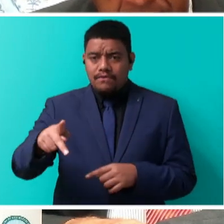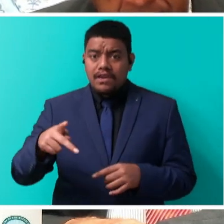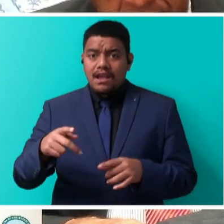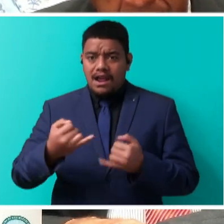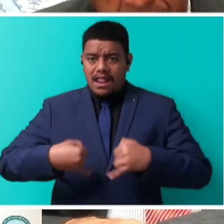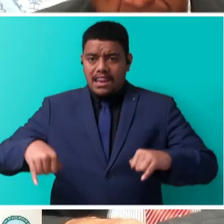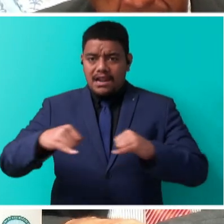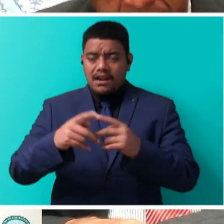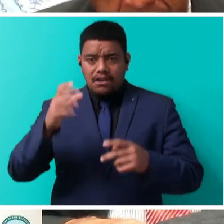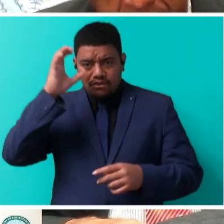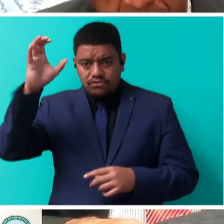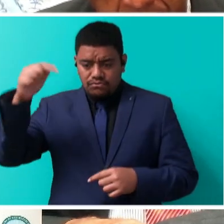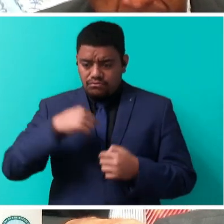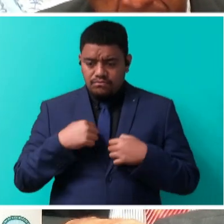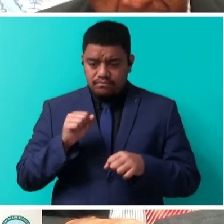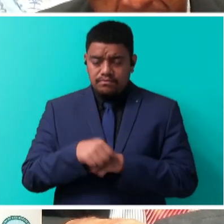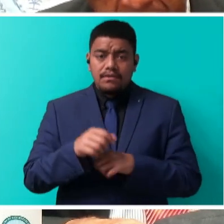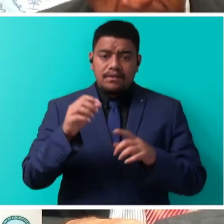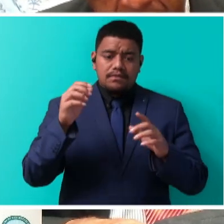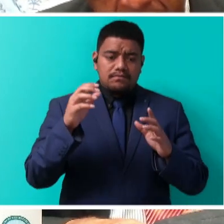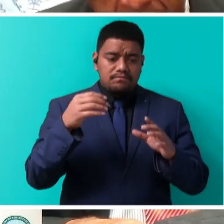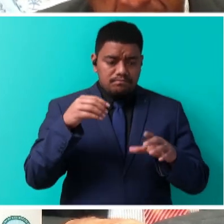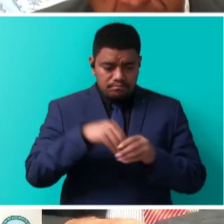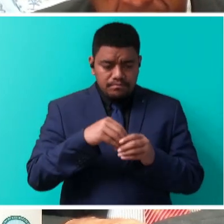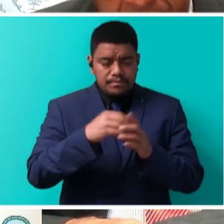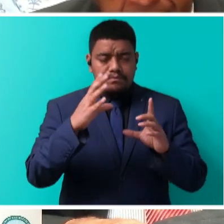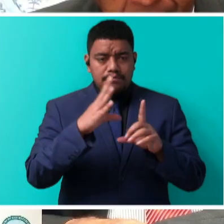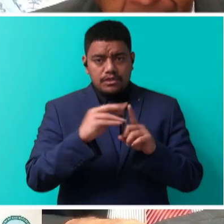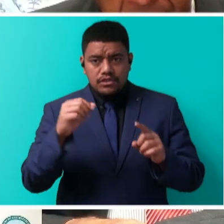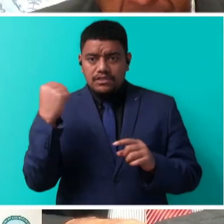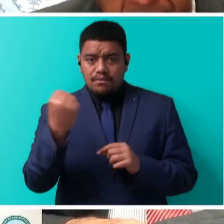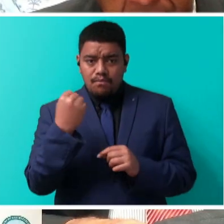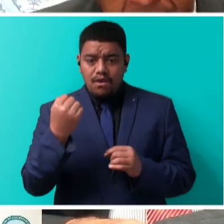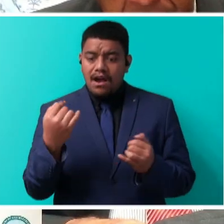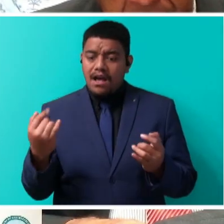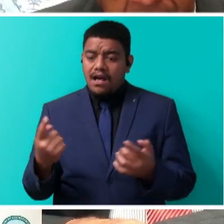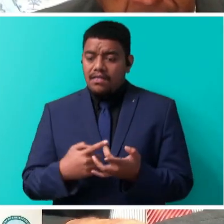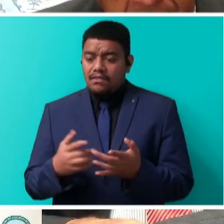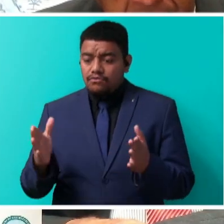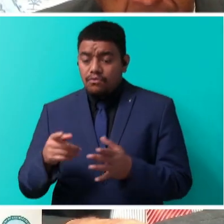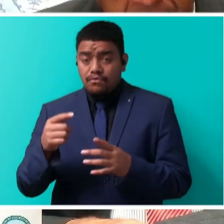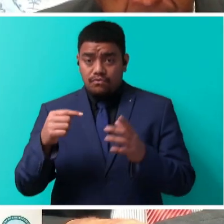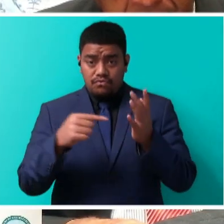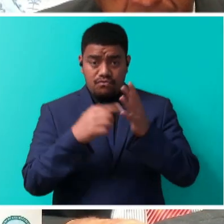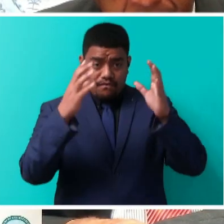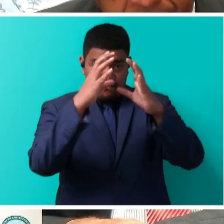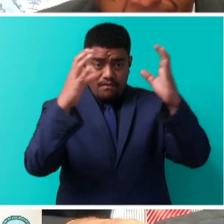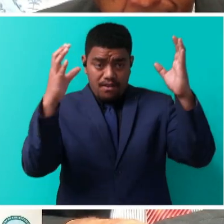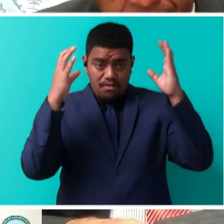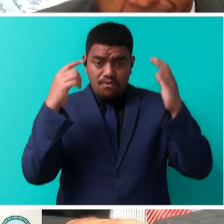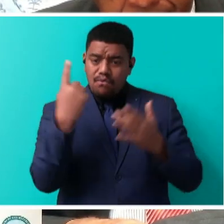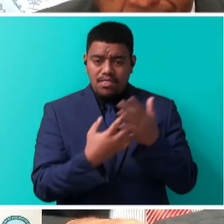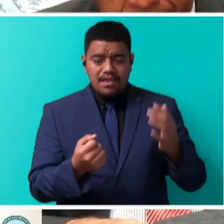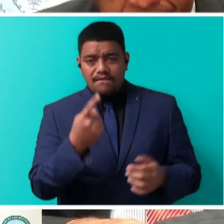Speaker, including Papua New Guinea and Samoa, whilst many smaller Pacific nations, for example, Tuvalu, may have only 1